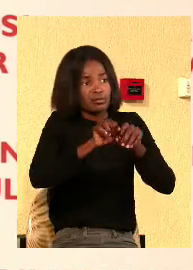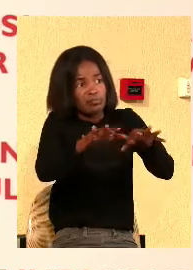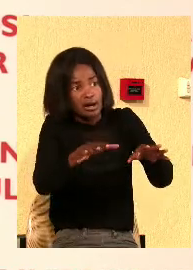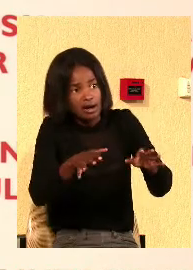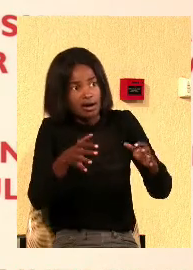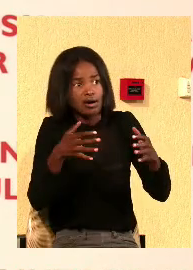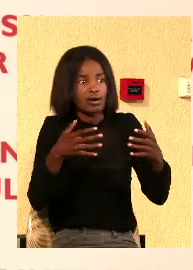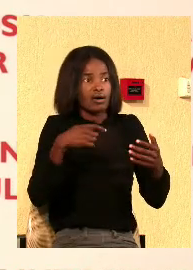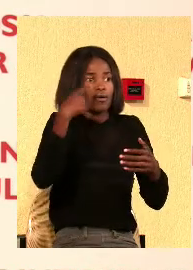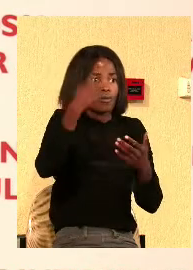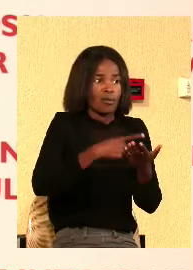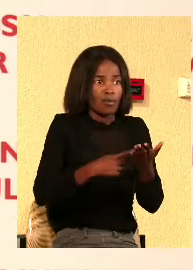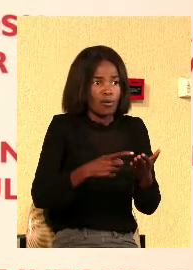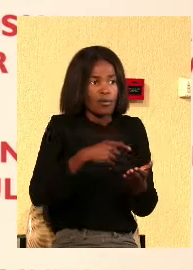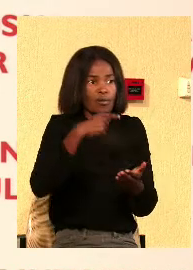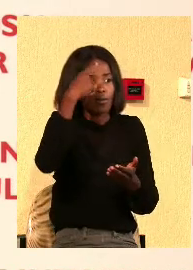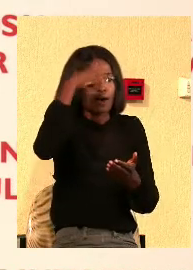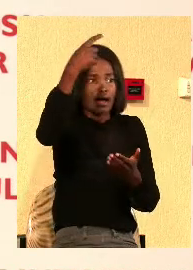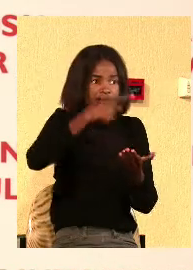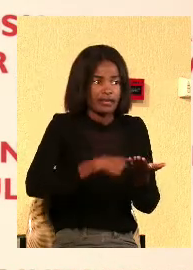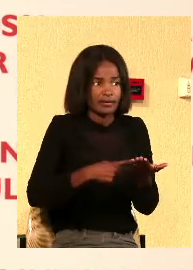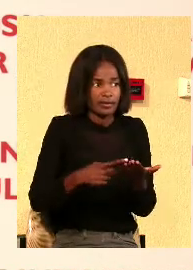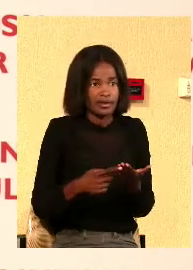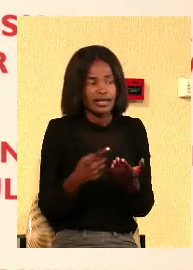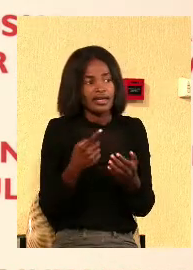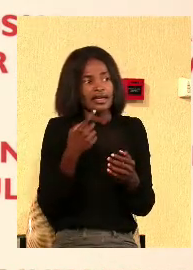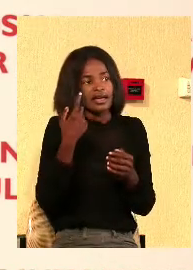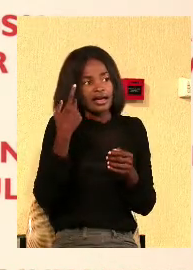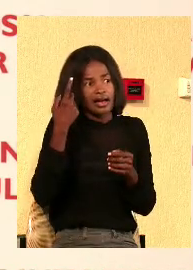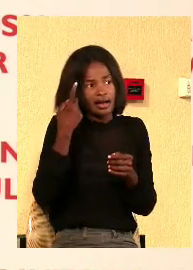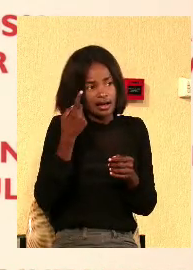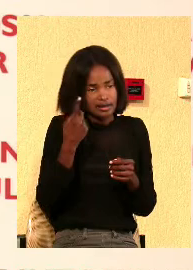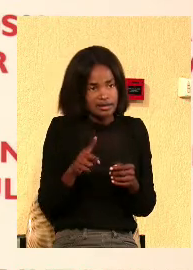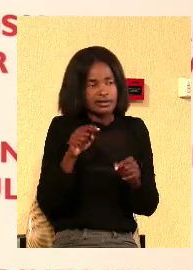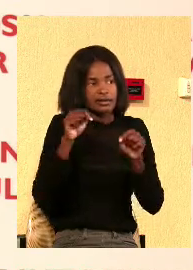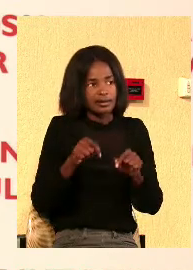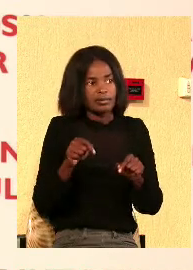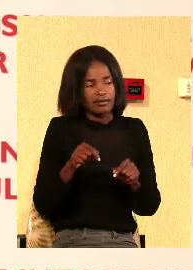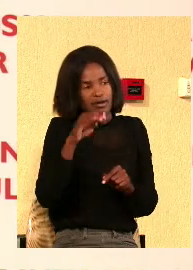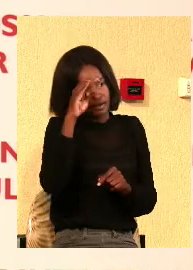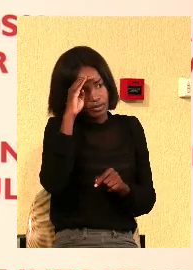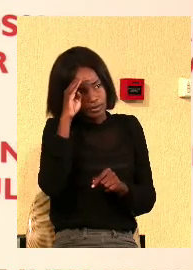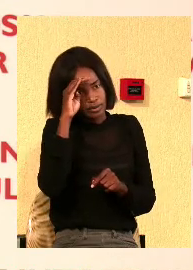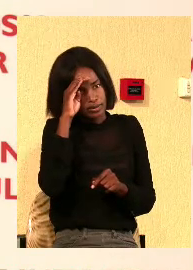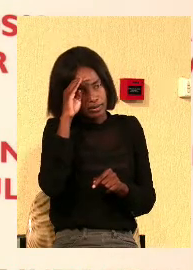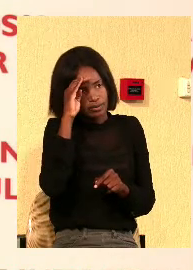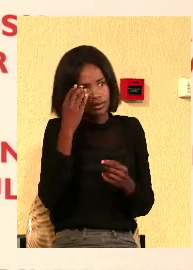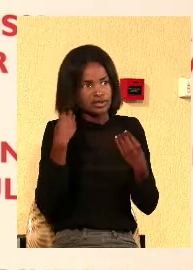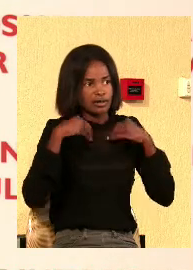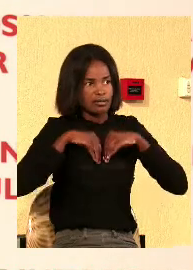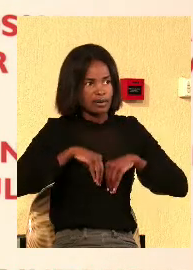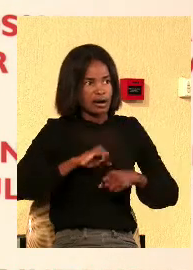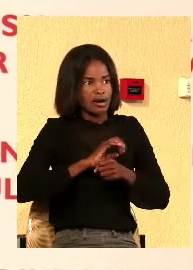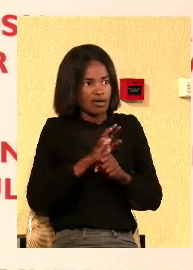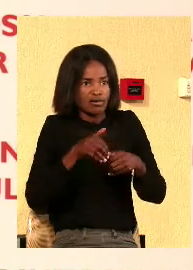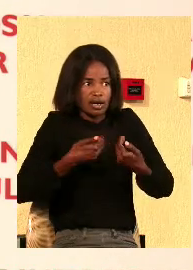or the week after. All we know is the biological behaving and a whole lot of data about the virus that we pick up, but how it will